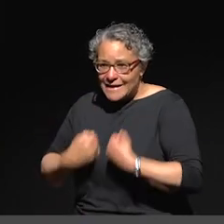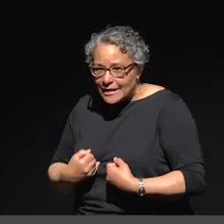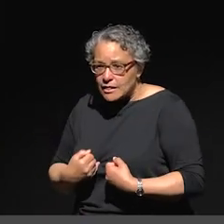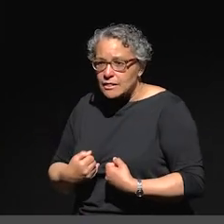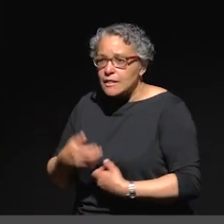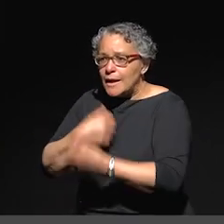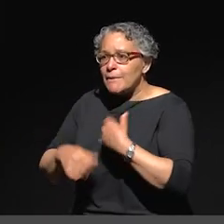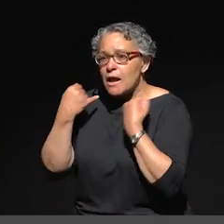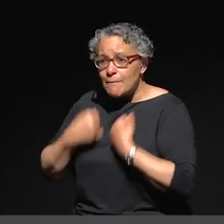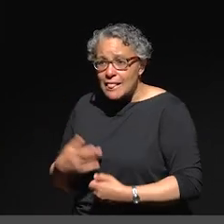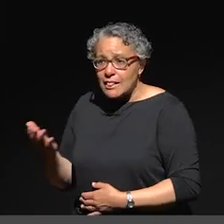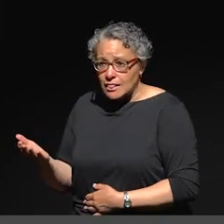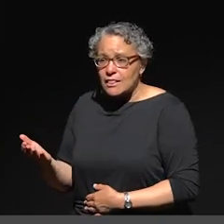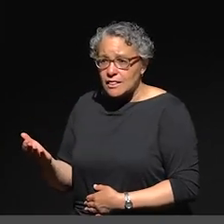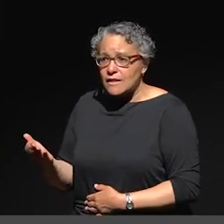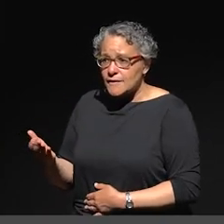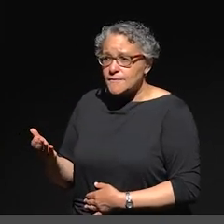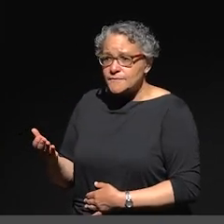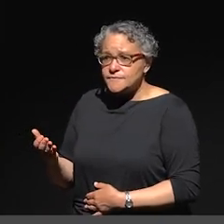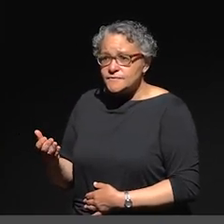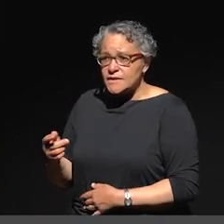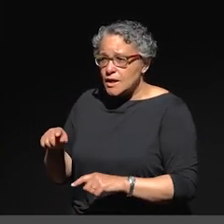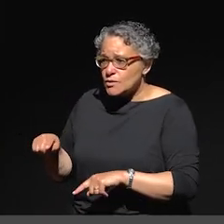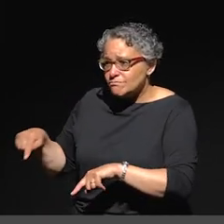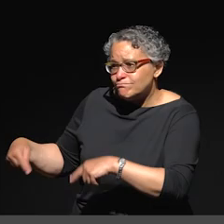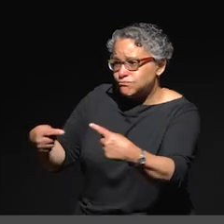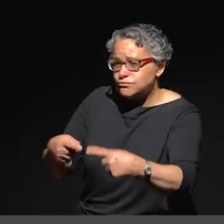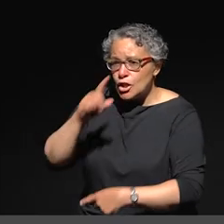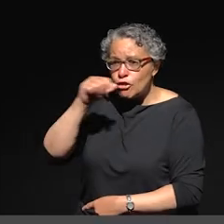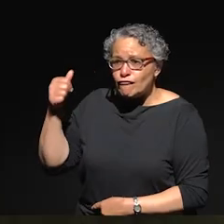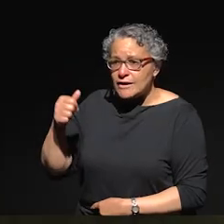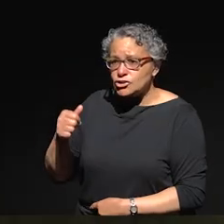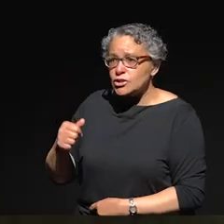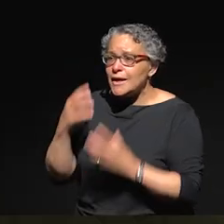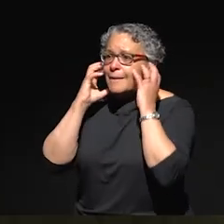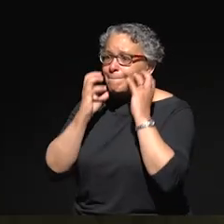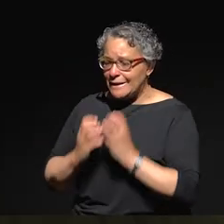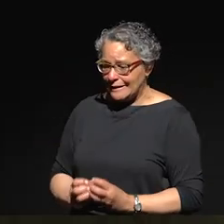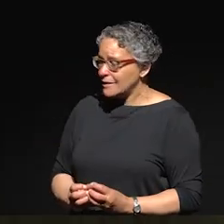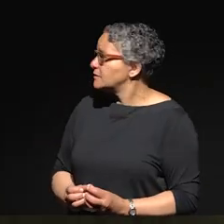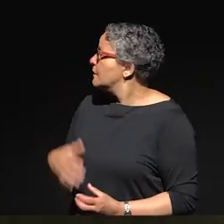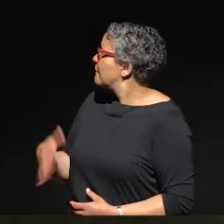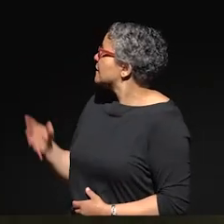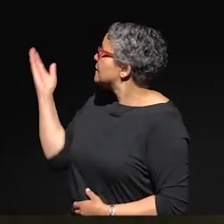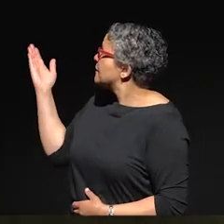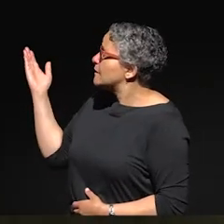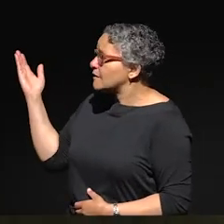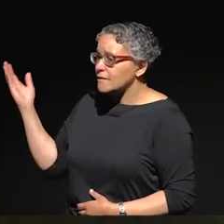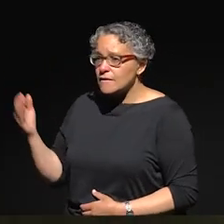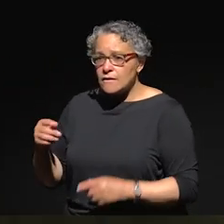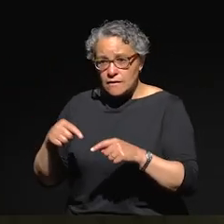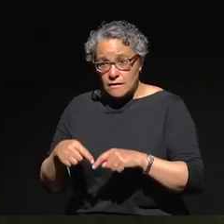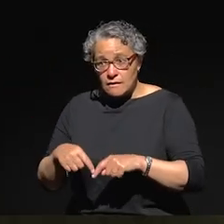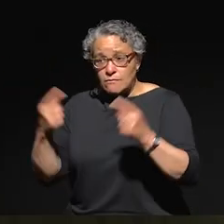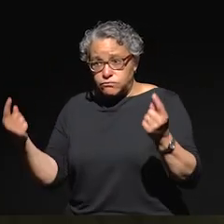sick, he was fighting against the French. And he'd grown a beard, and you see the beard here. That was in contravention